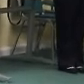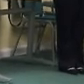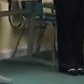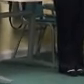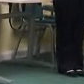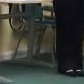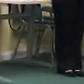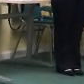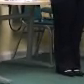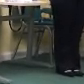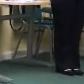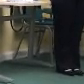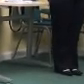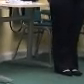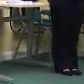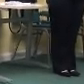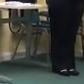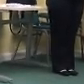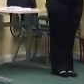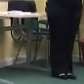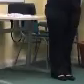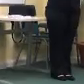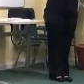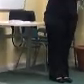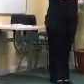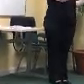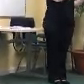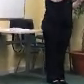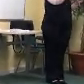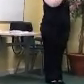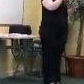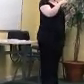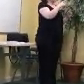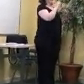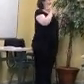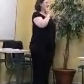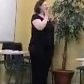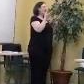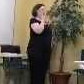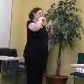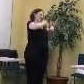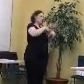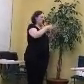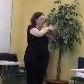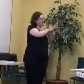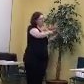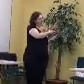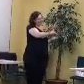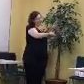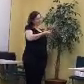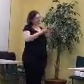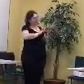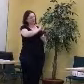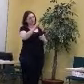house. At your pace of work, you organise your vets and all the rest of it. And then you go away